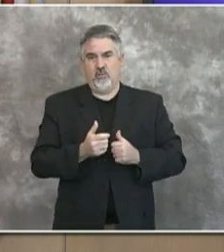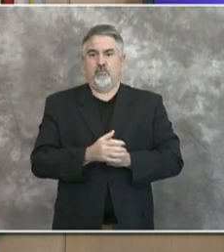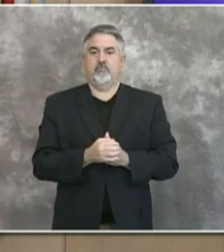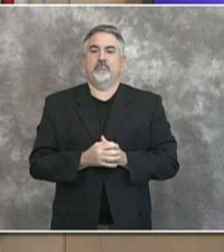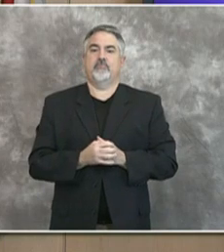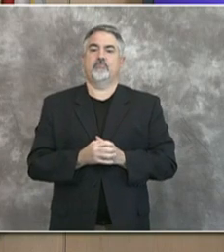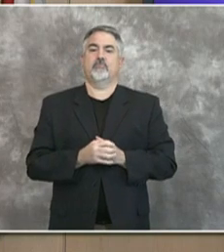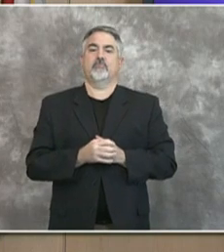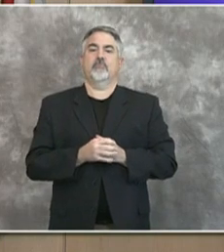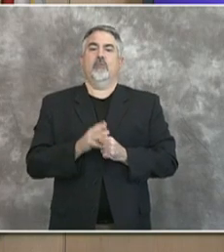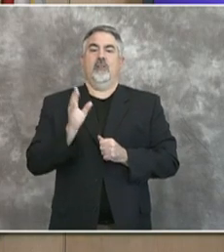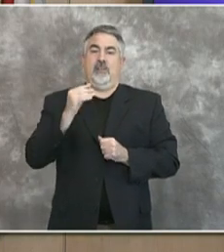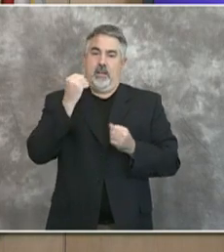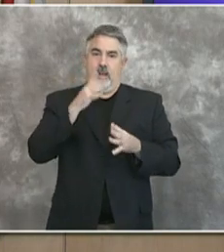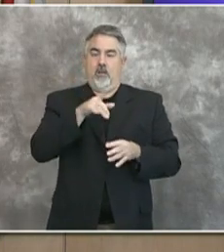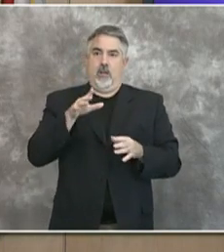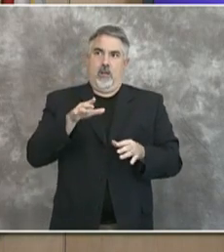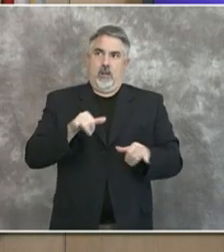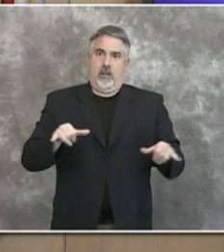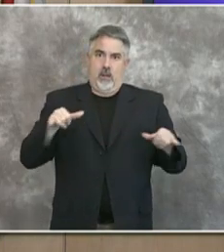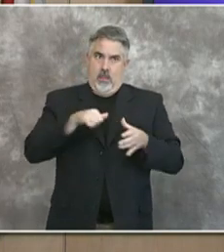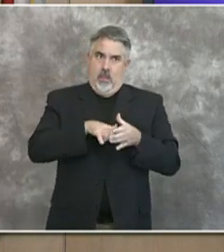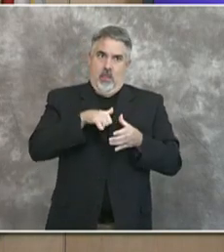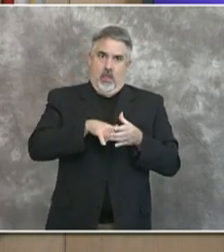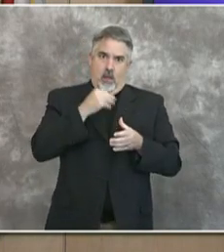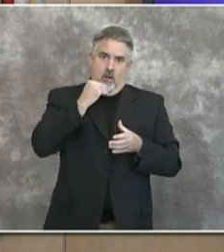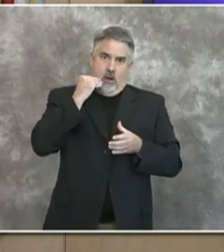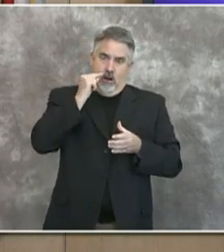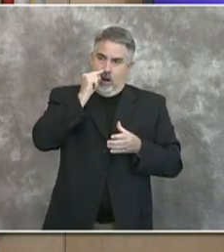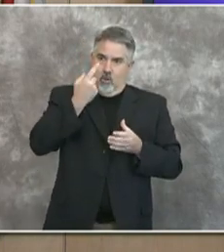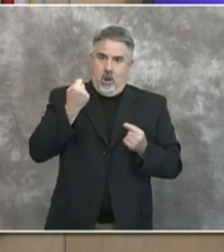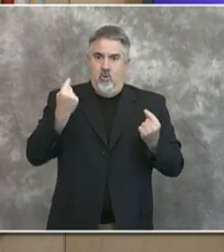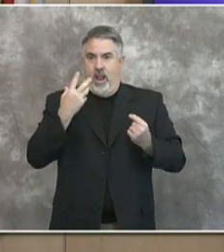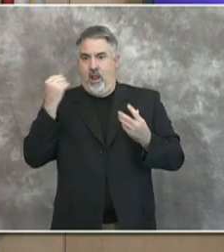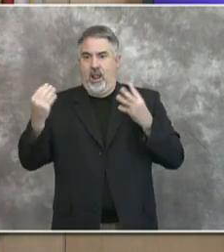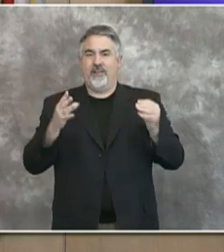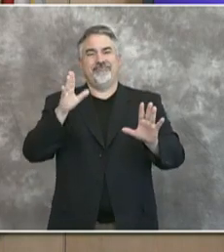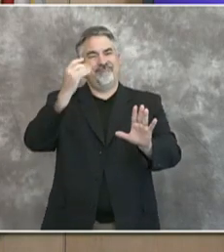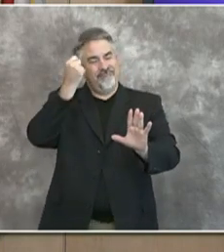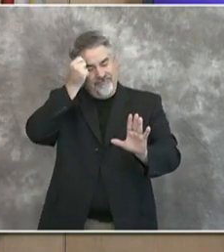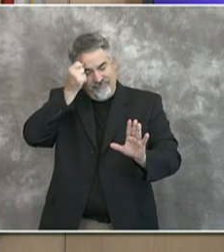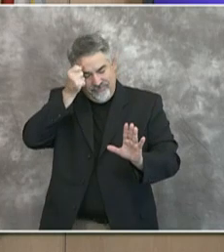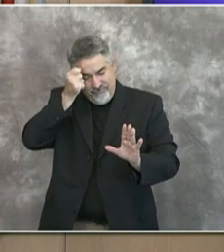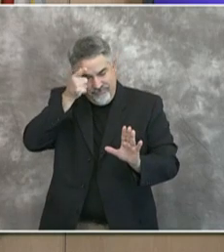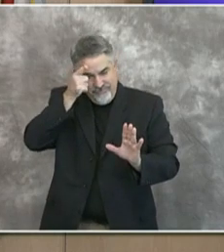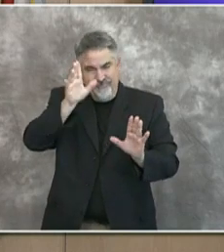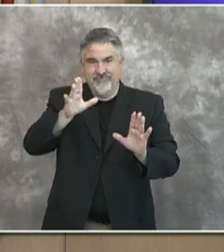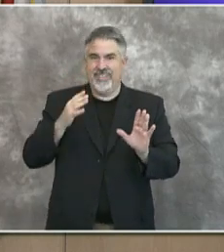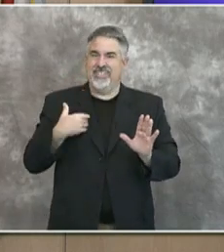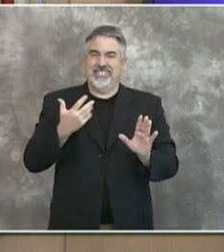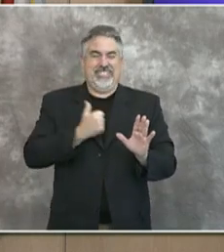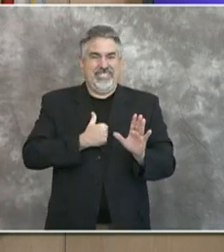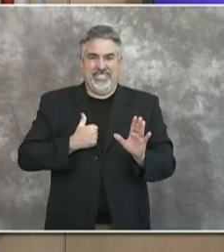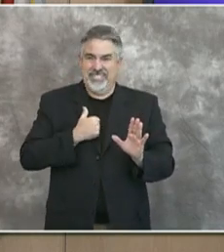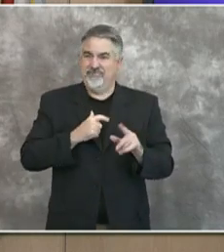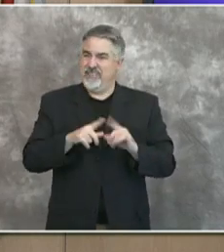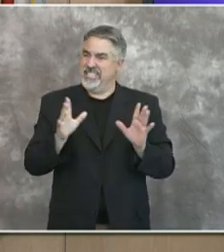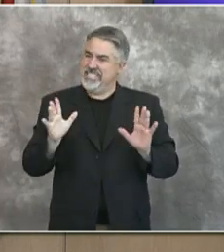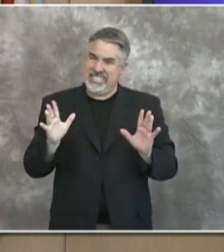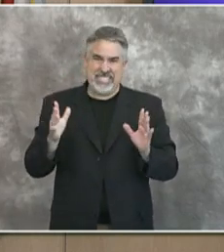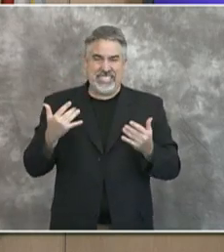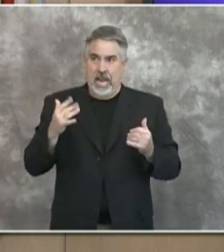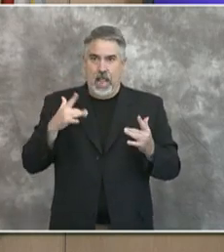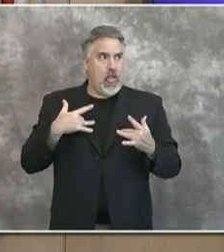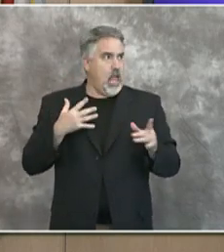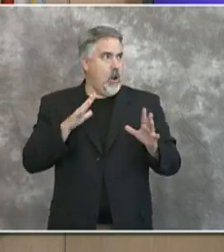tired and you're very eager to use the weekend and the opportunities to get out and enjoy